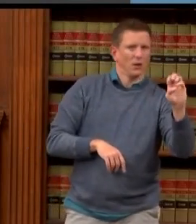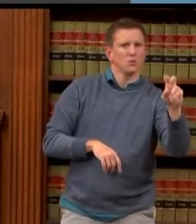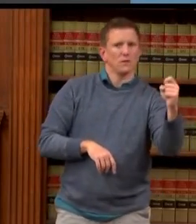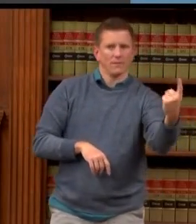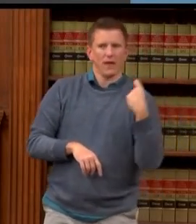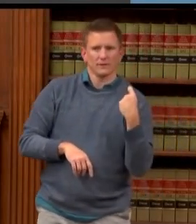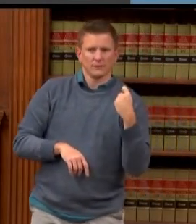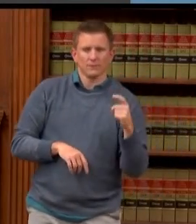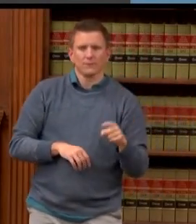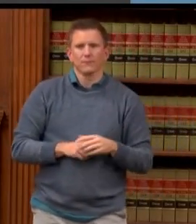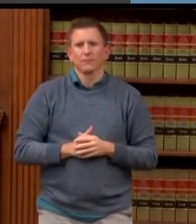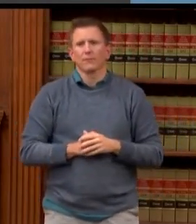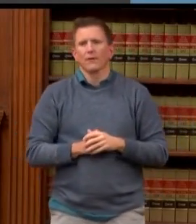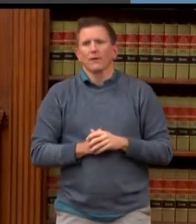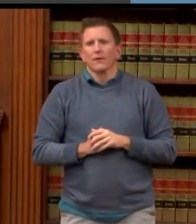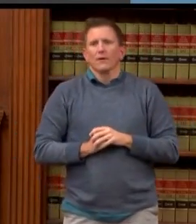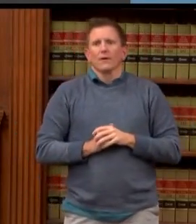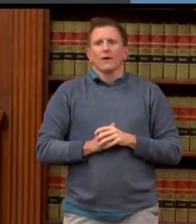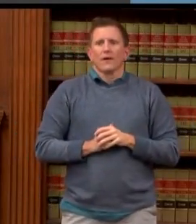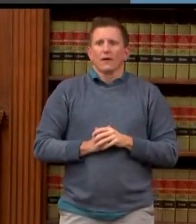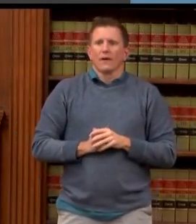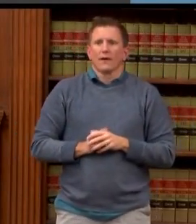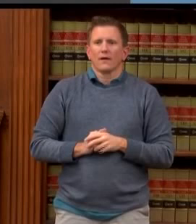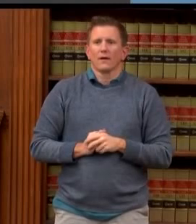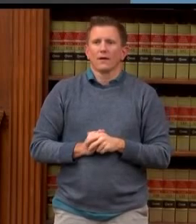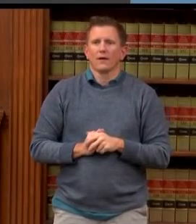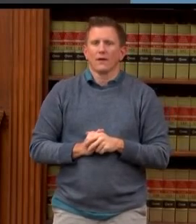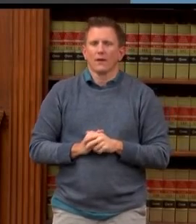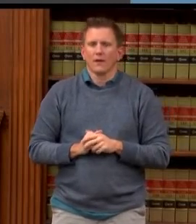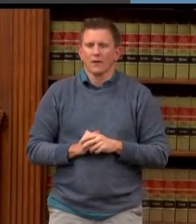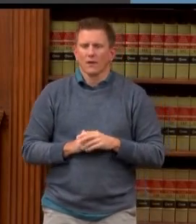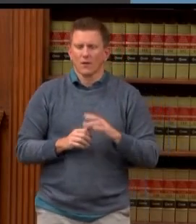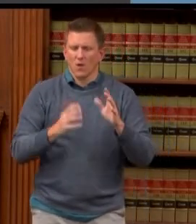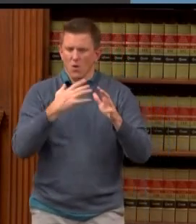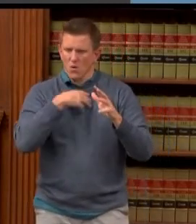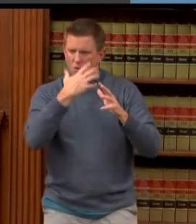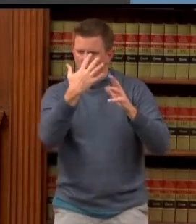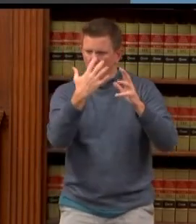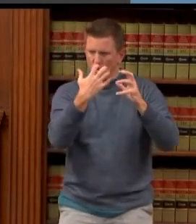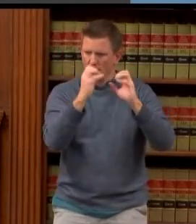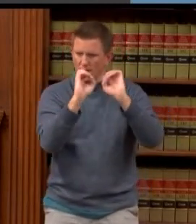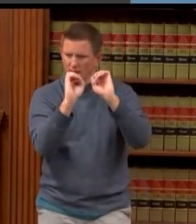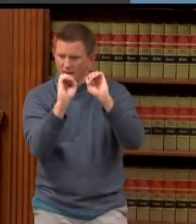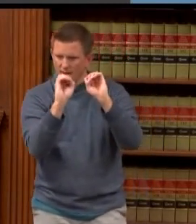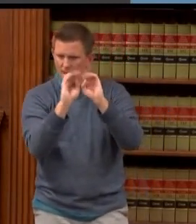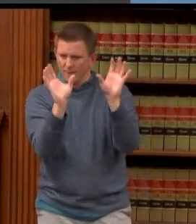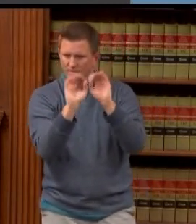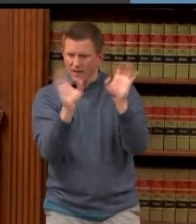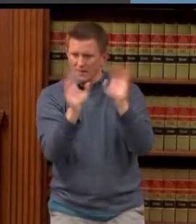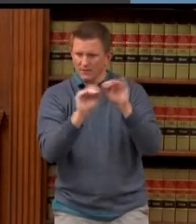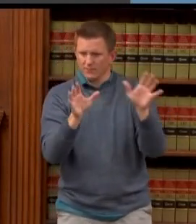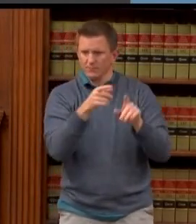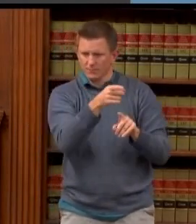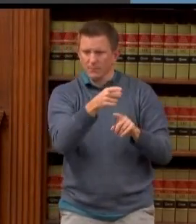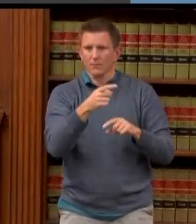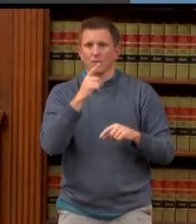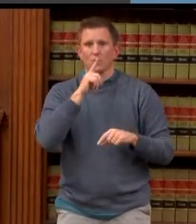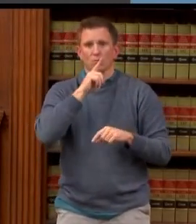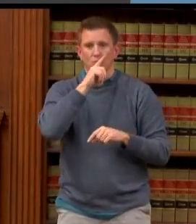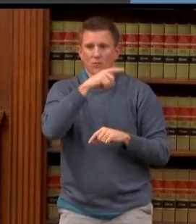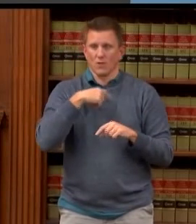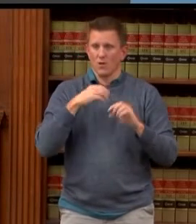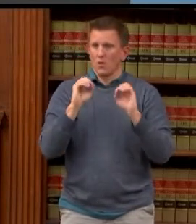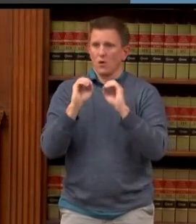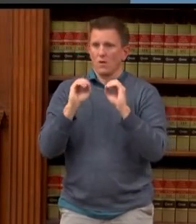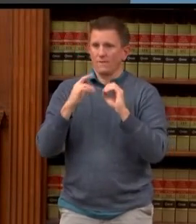I want to make sure I'm hearing you right when you say that we're sort of out of options here. Are you suggesting here that this really is the last tool